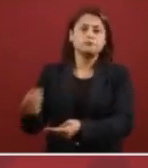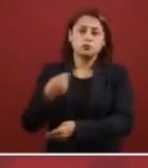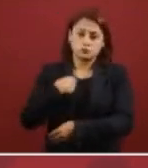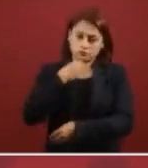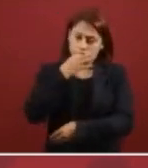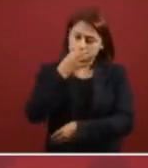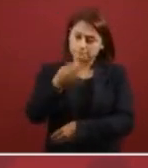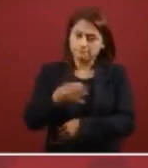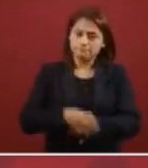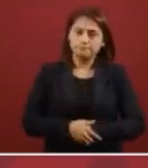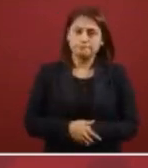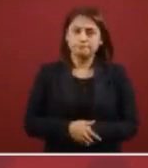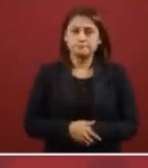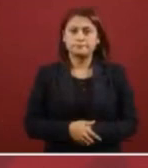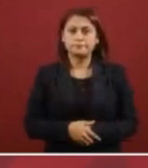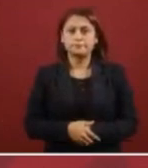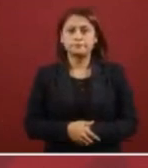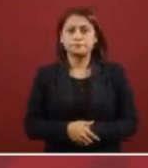in a special way,